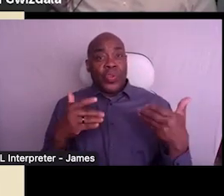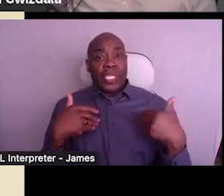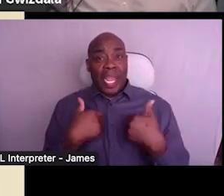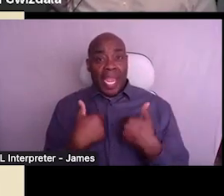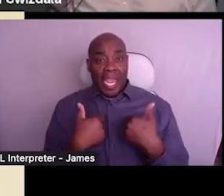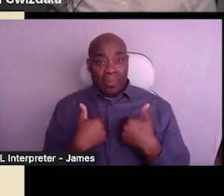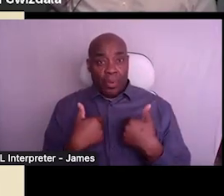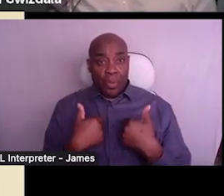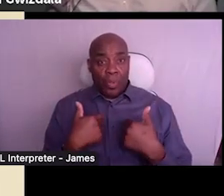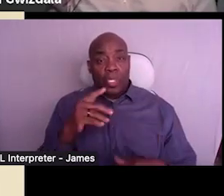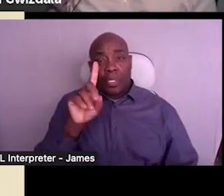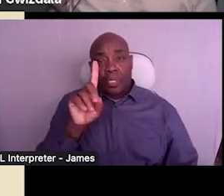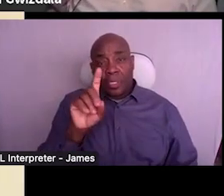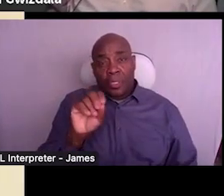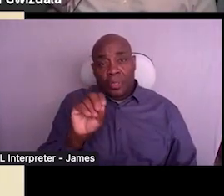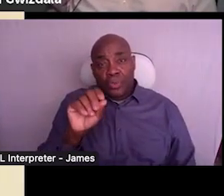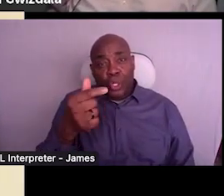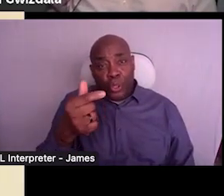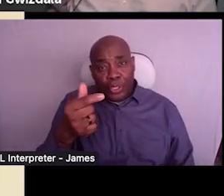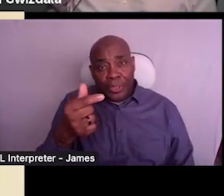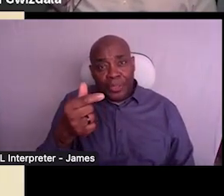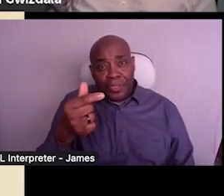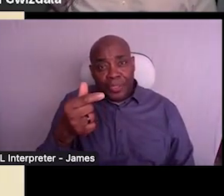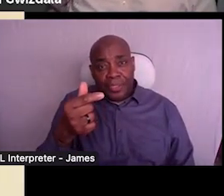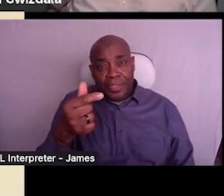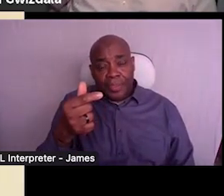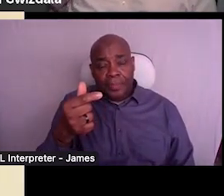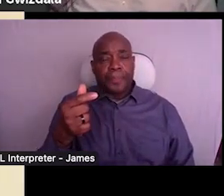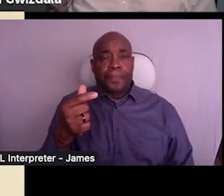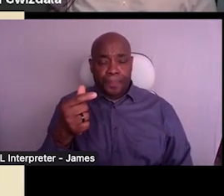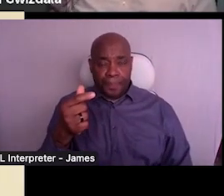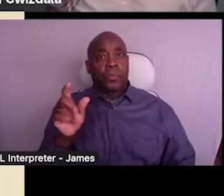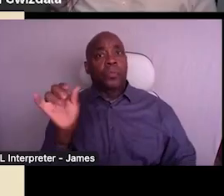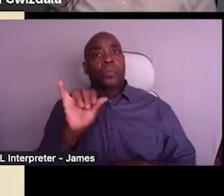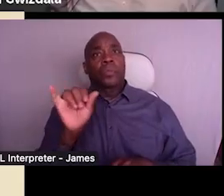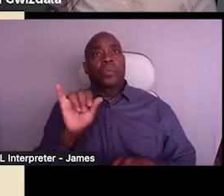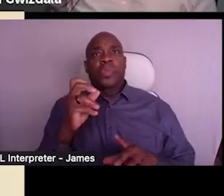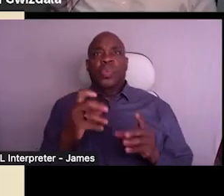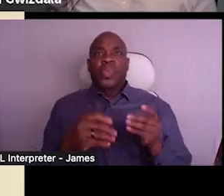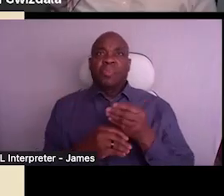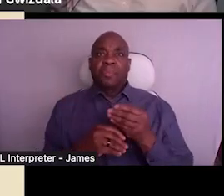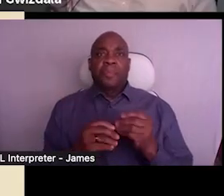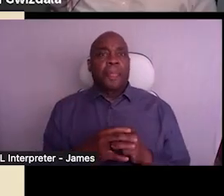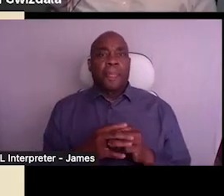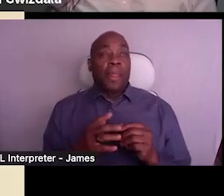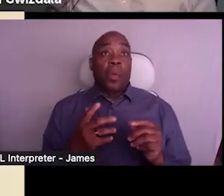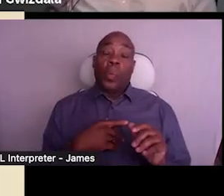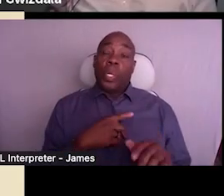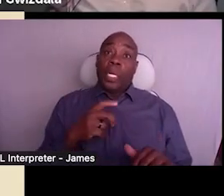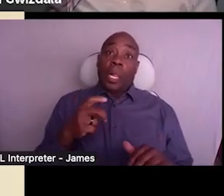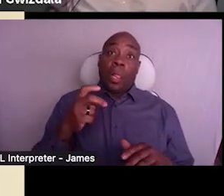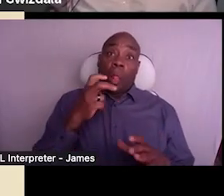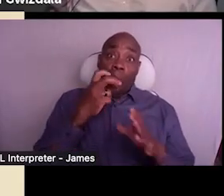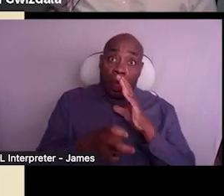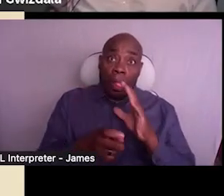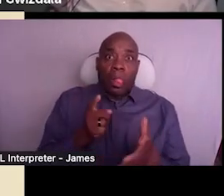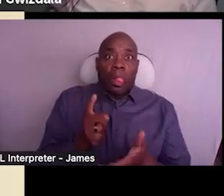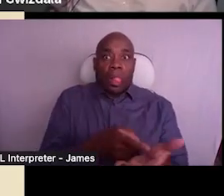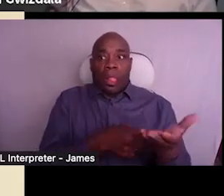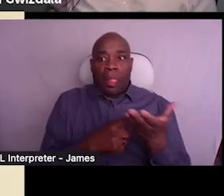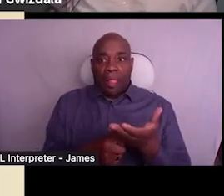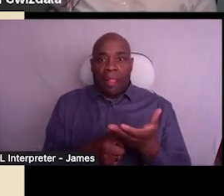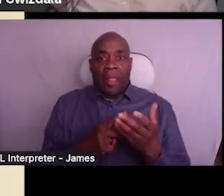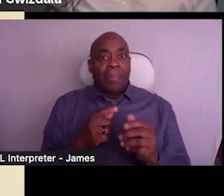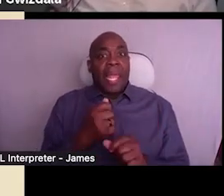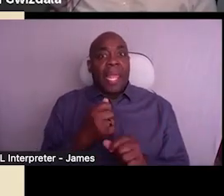a dog. Now, I also want to say, and we're not going to go too much into it, but every state in the